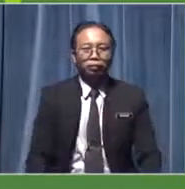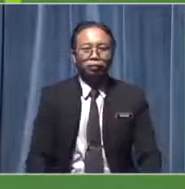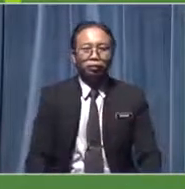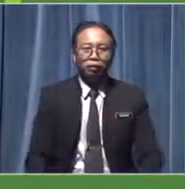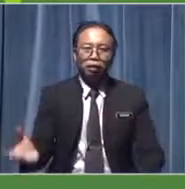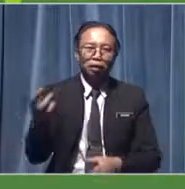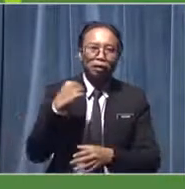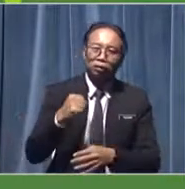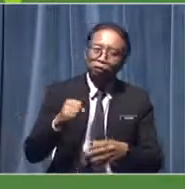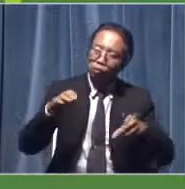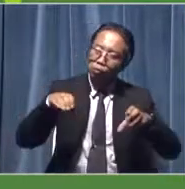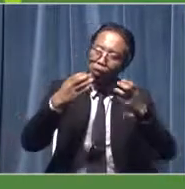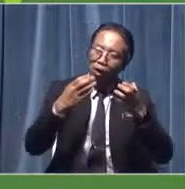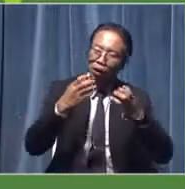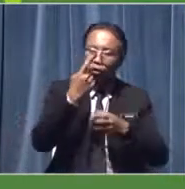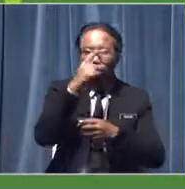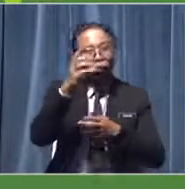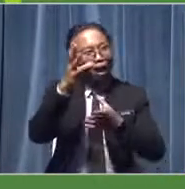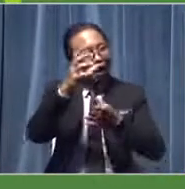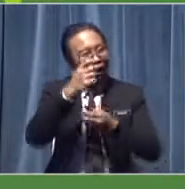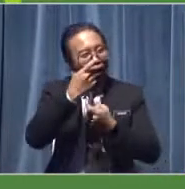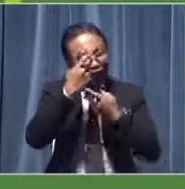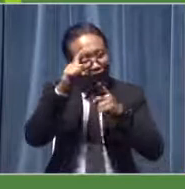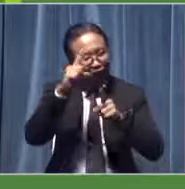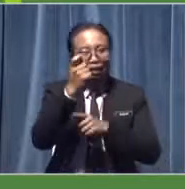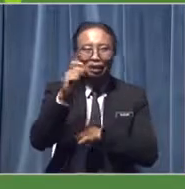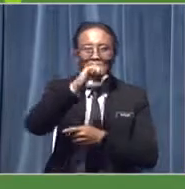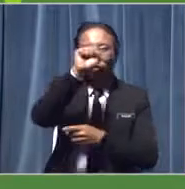Let us try to answer the question.